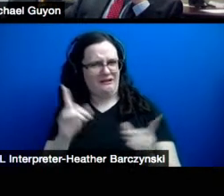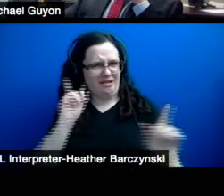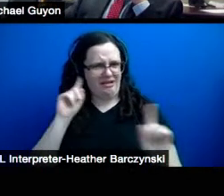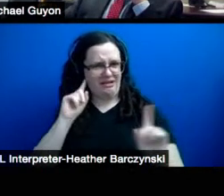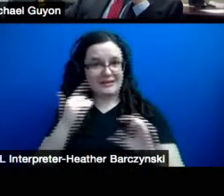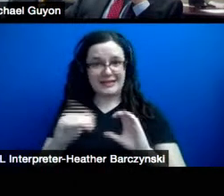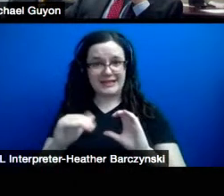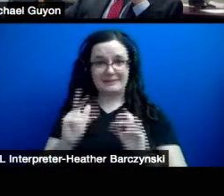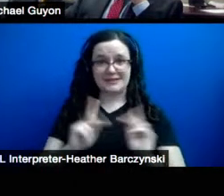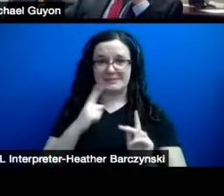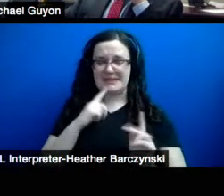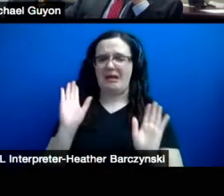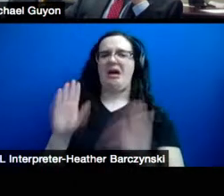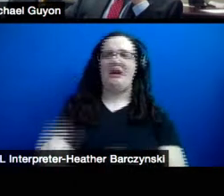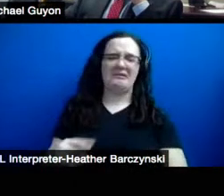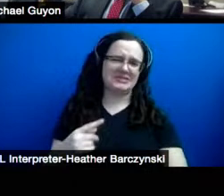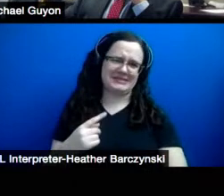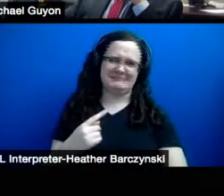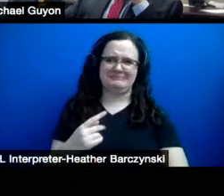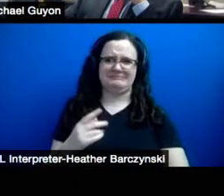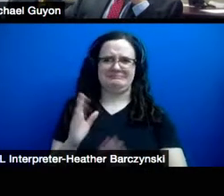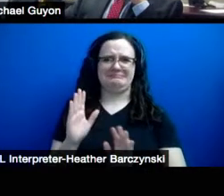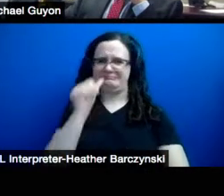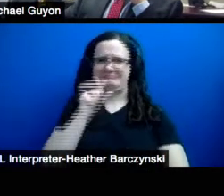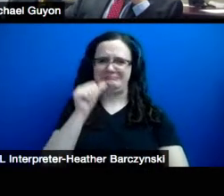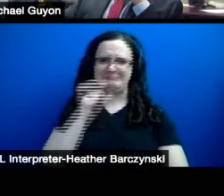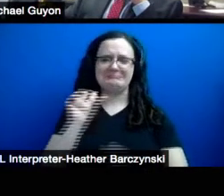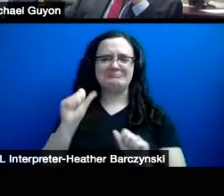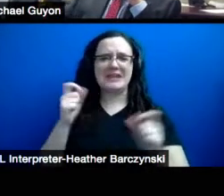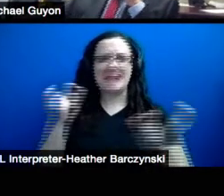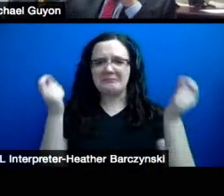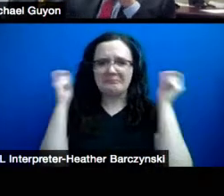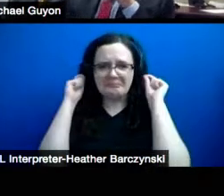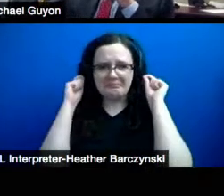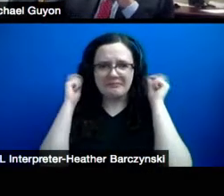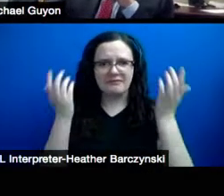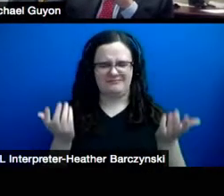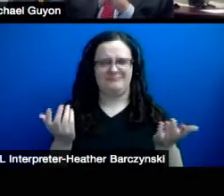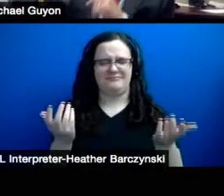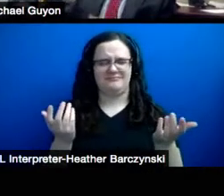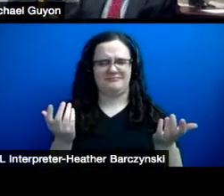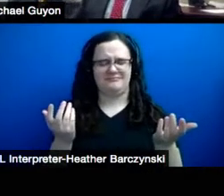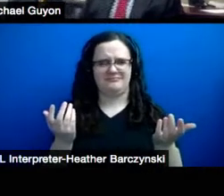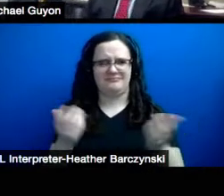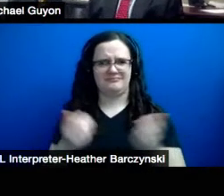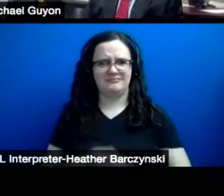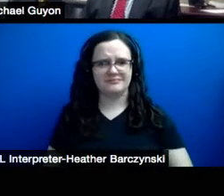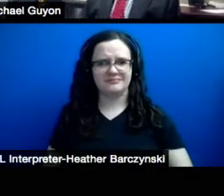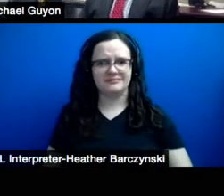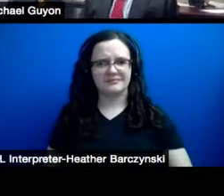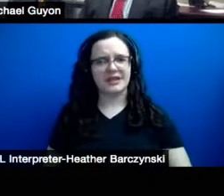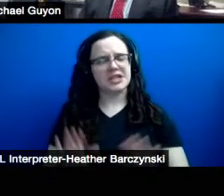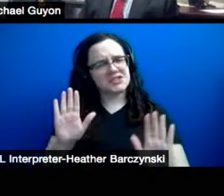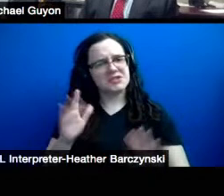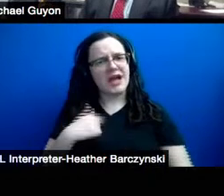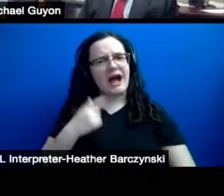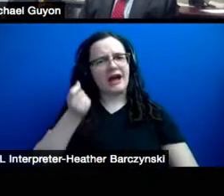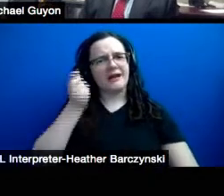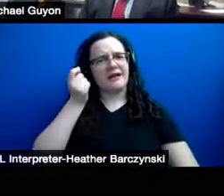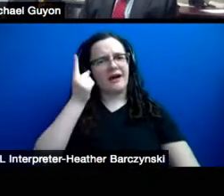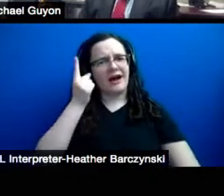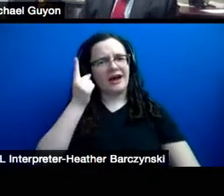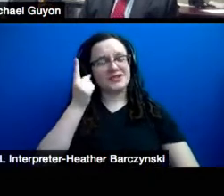suck it up and wear foam earplugs. And I'm like, okay, well, so I understand the idea of